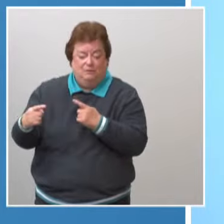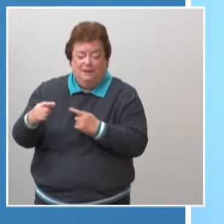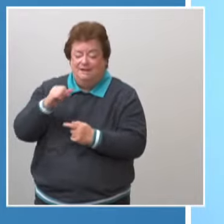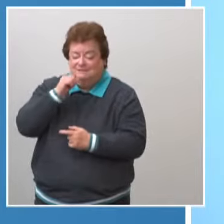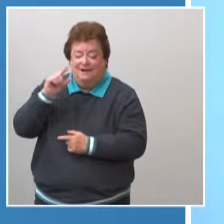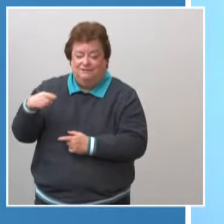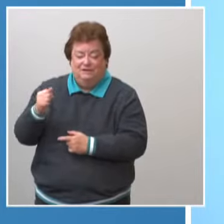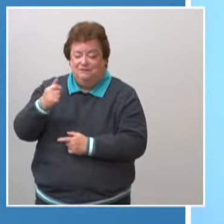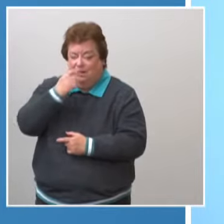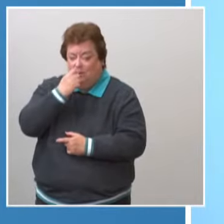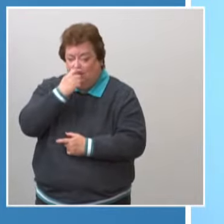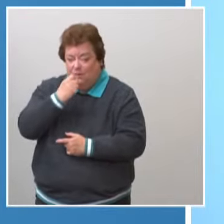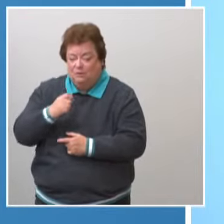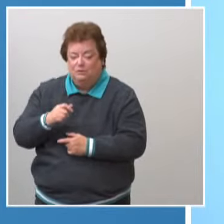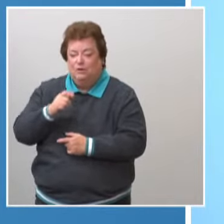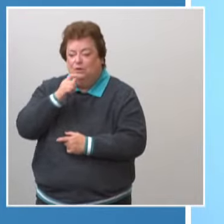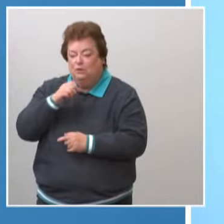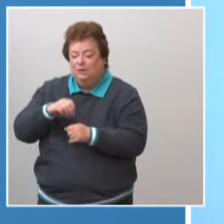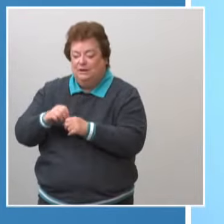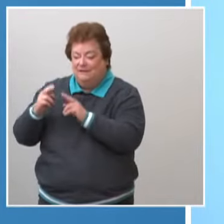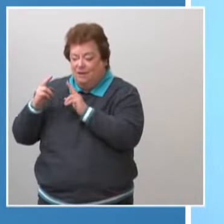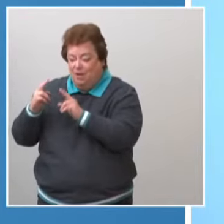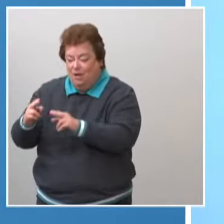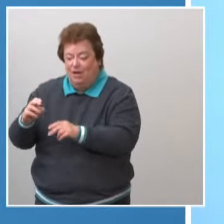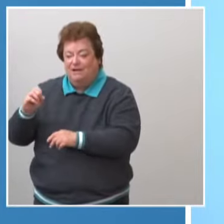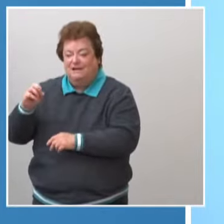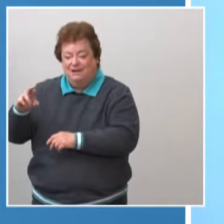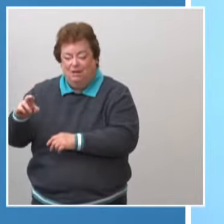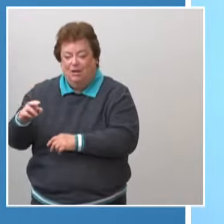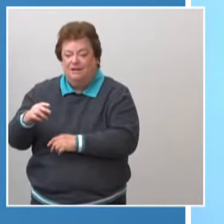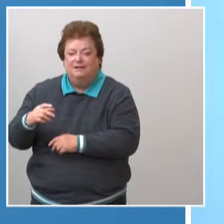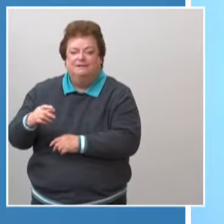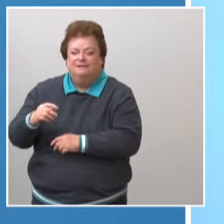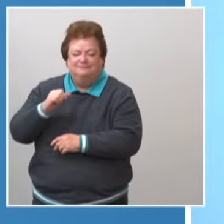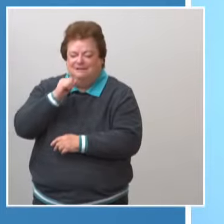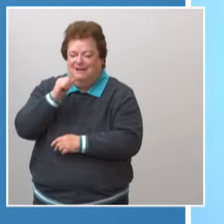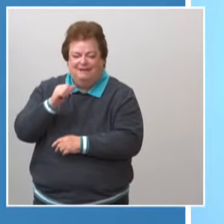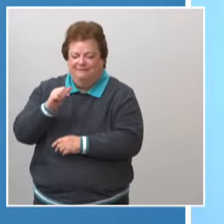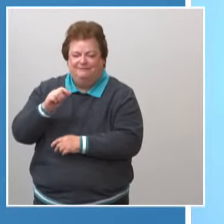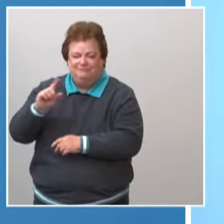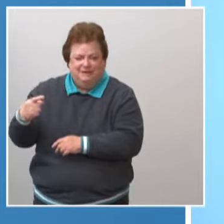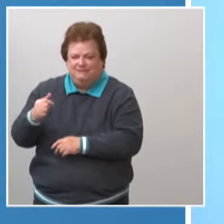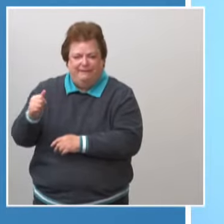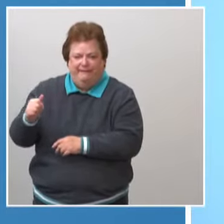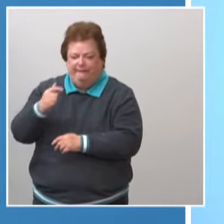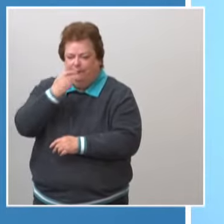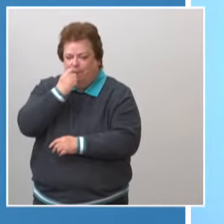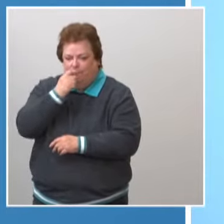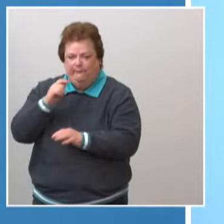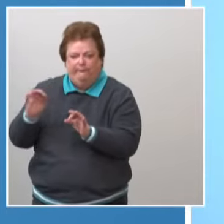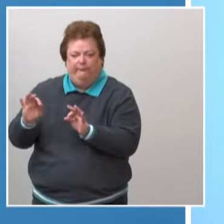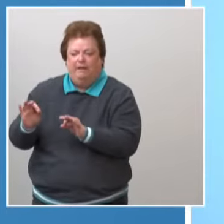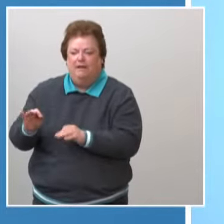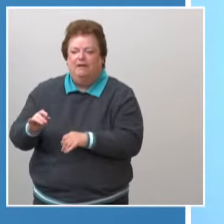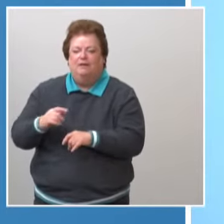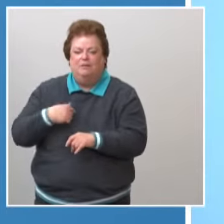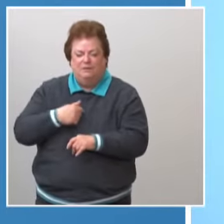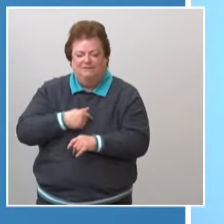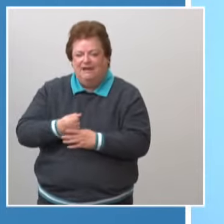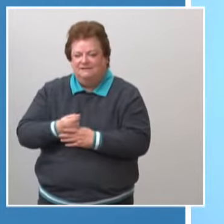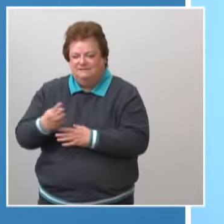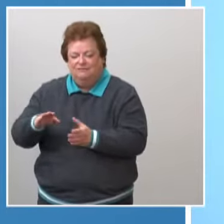The folks in our hallway beds in the ER would disagree that it's a little more than a cold. And as was mentioned already, we've had a number of deaths this year.